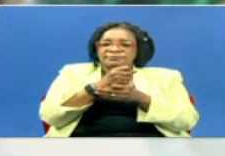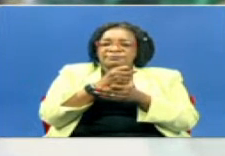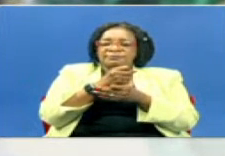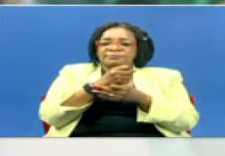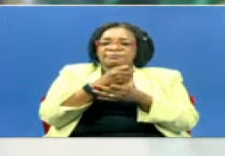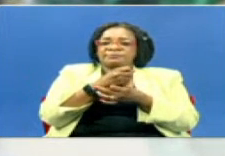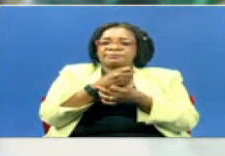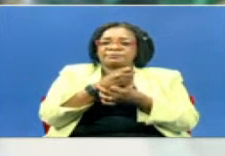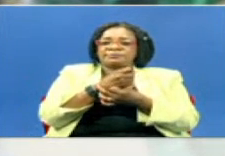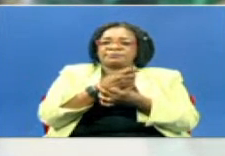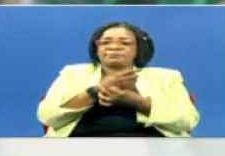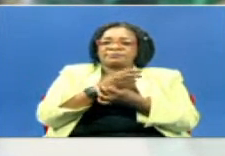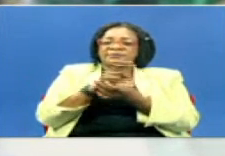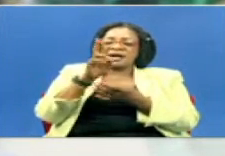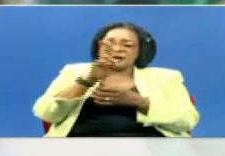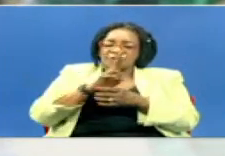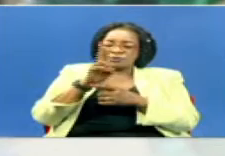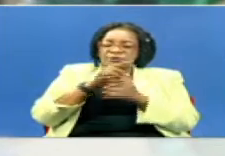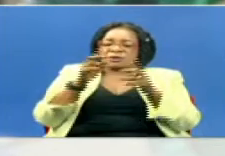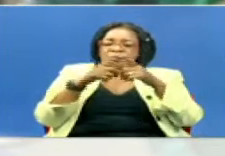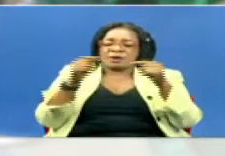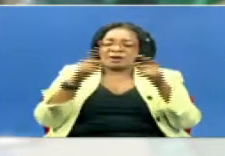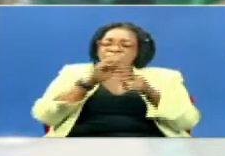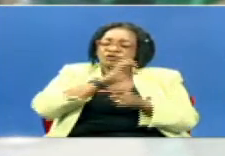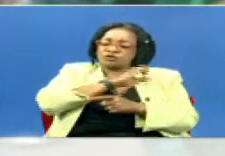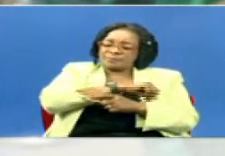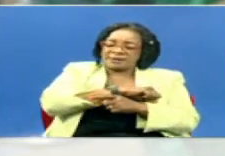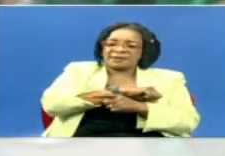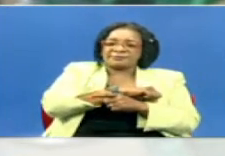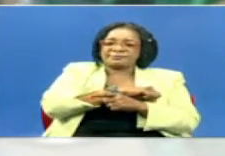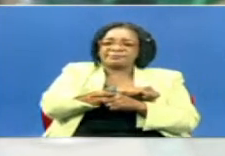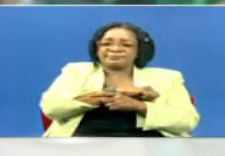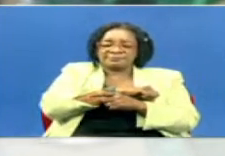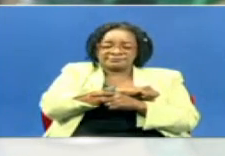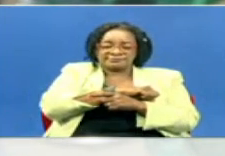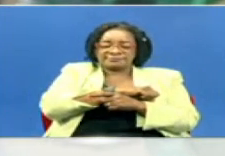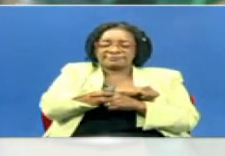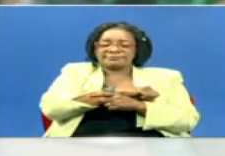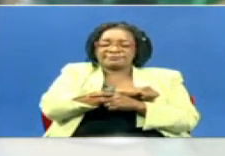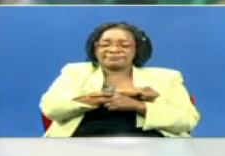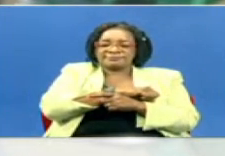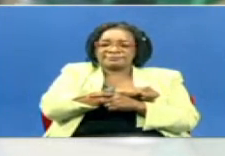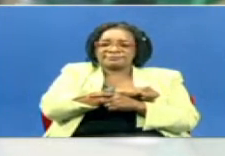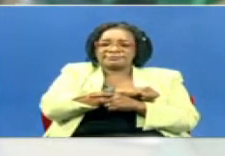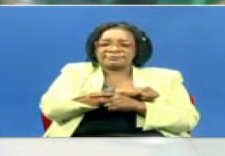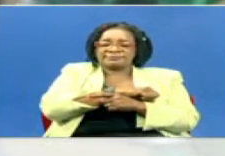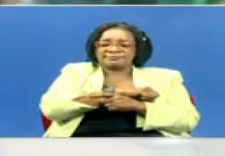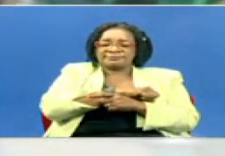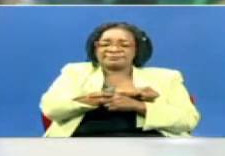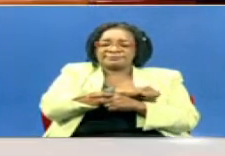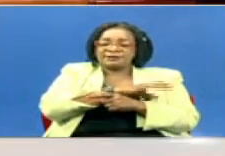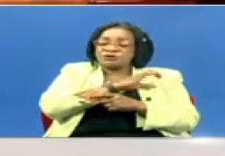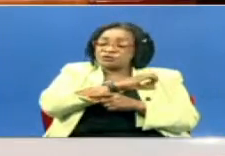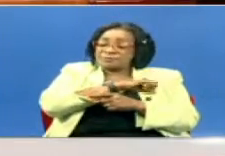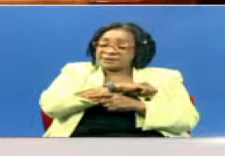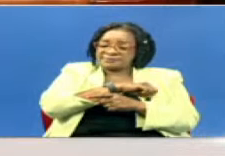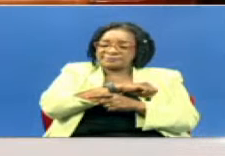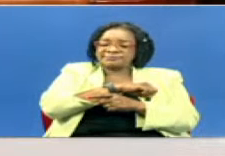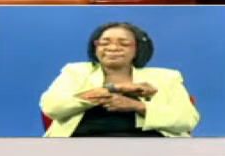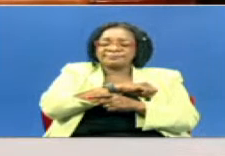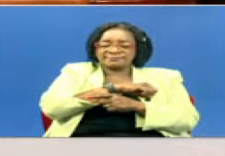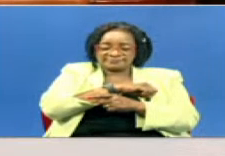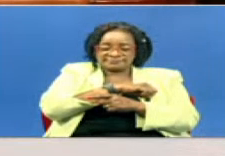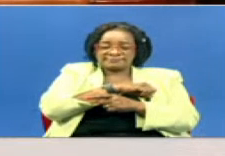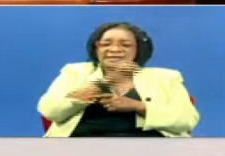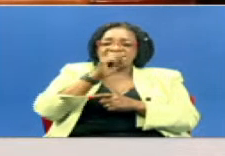used the word subira, or in more complicated Kiswahili, subira, yavuta heri. That's all I can say, my